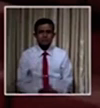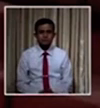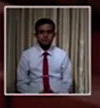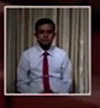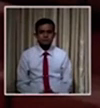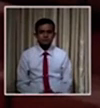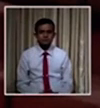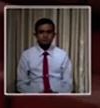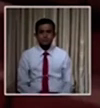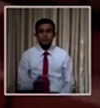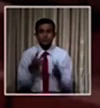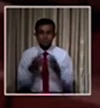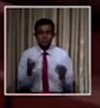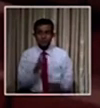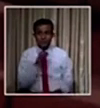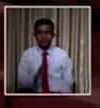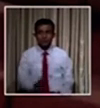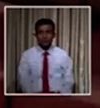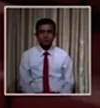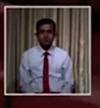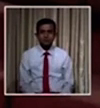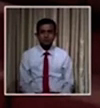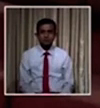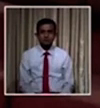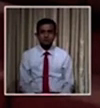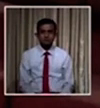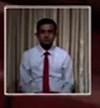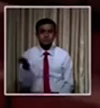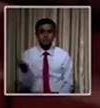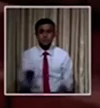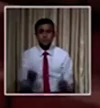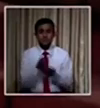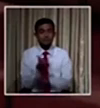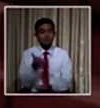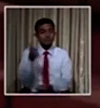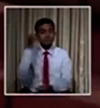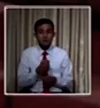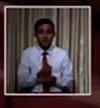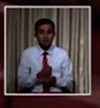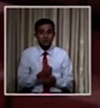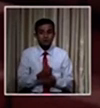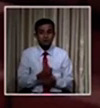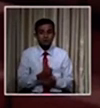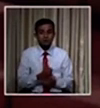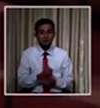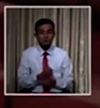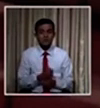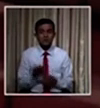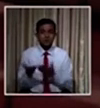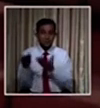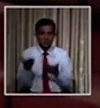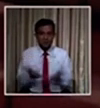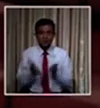confined within the country. With the consent of the government of that day, India was invited and an